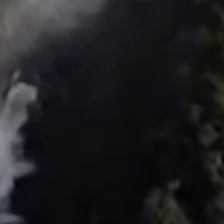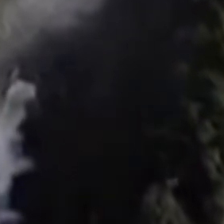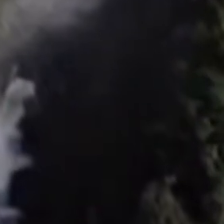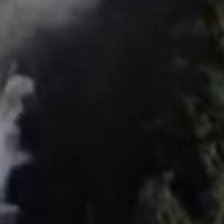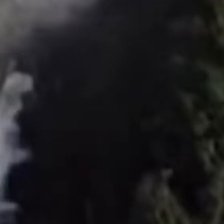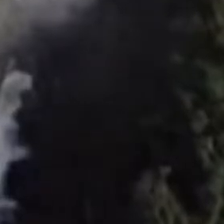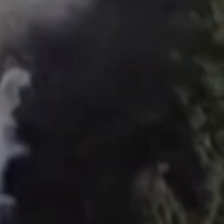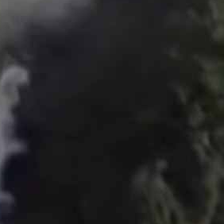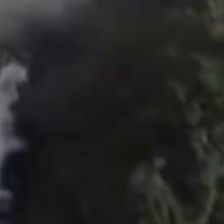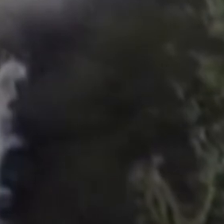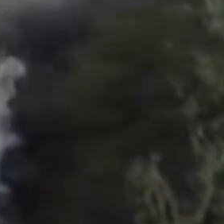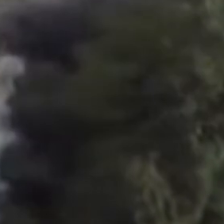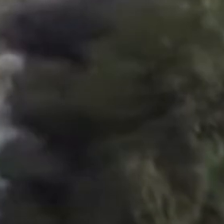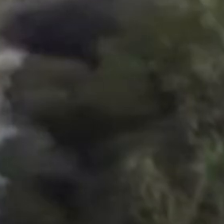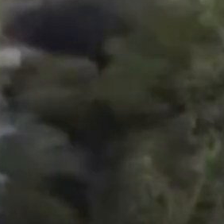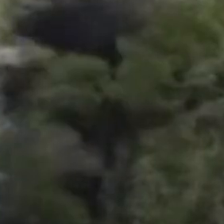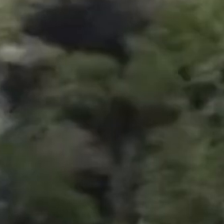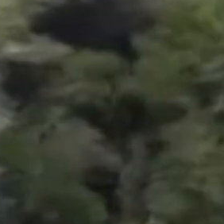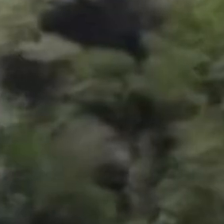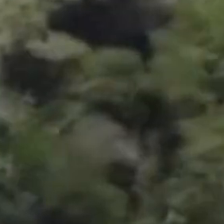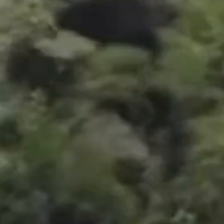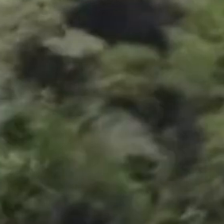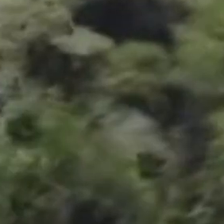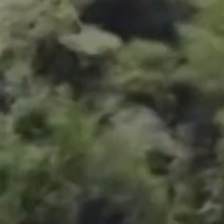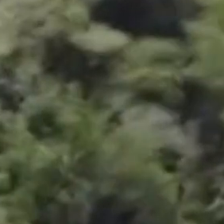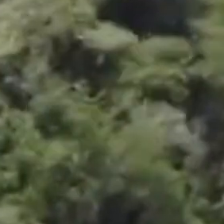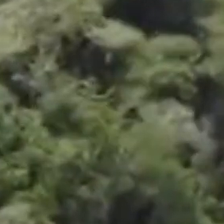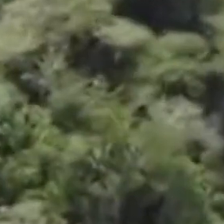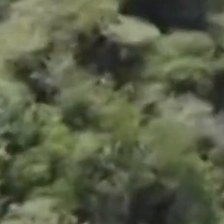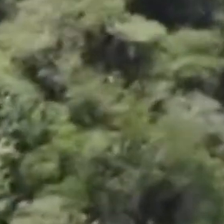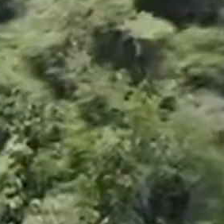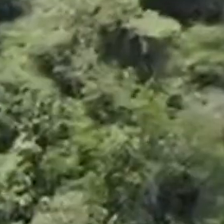stand. In this